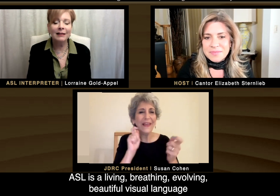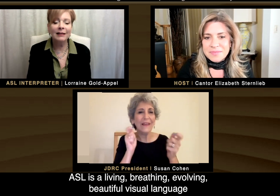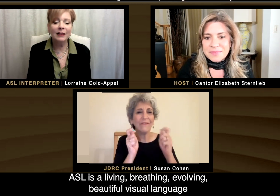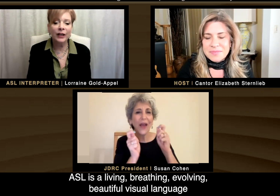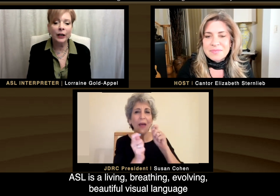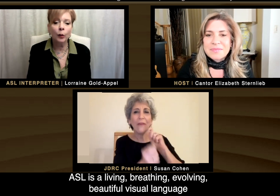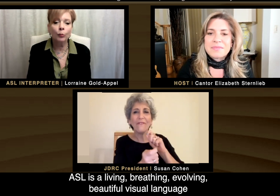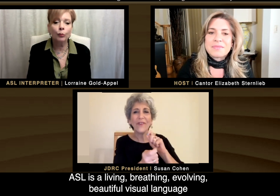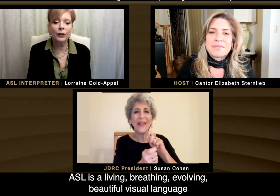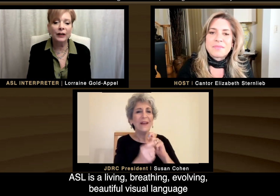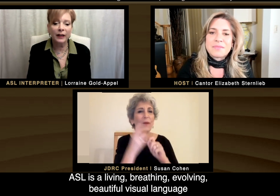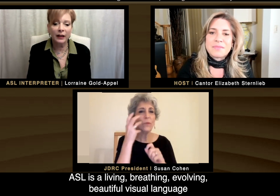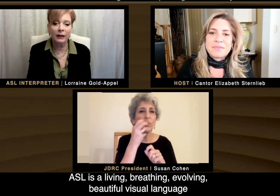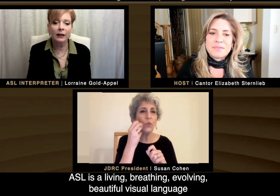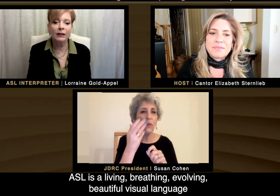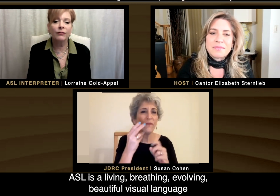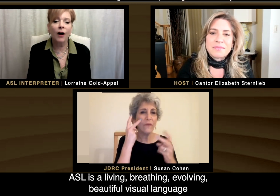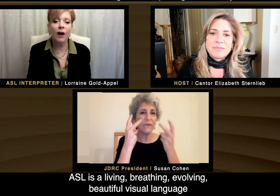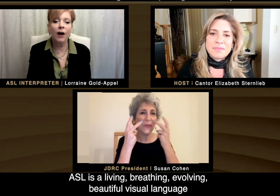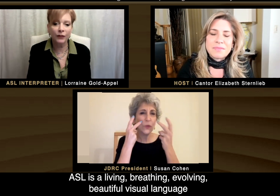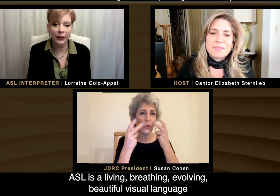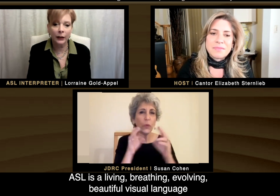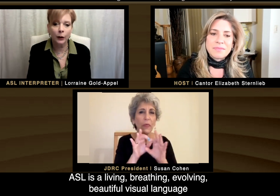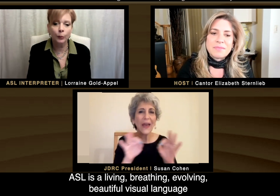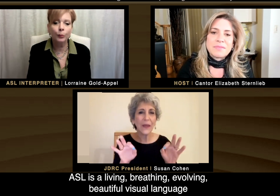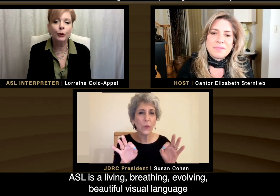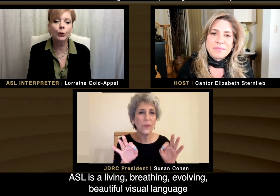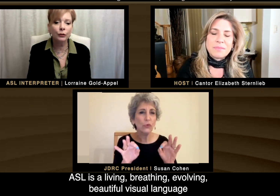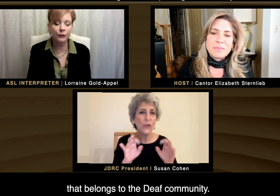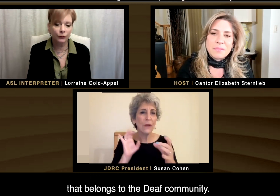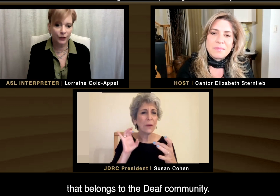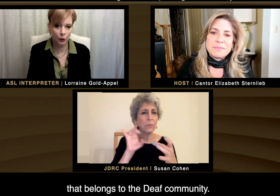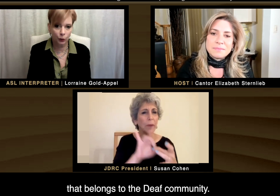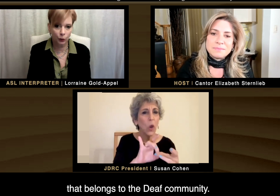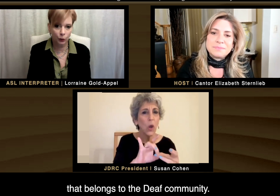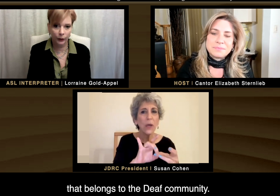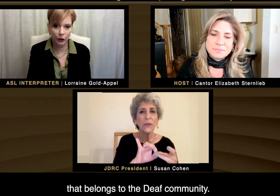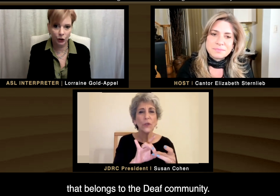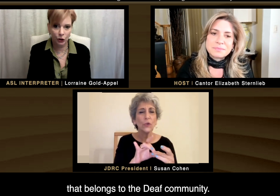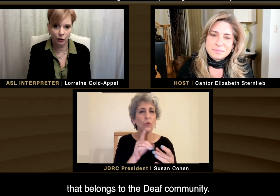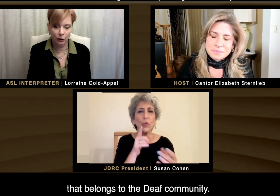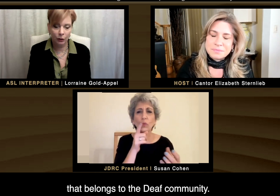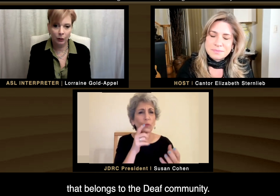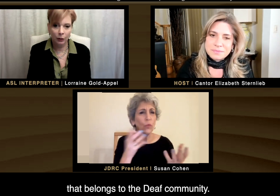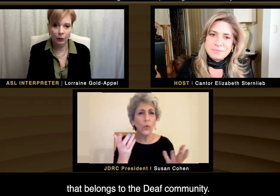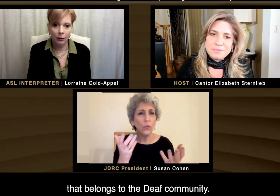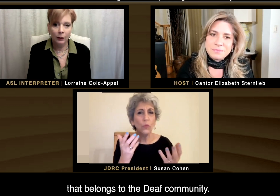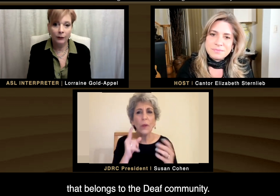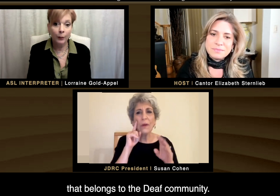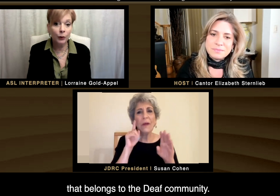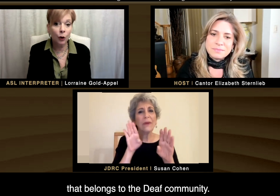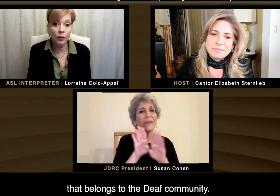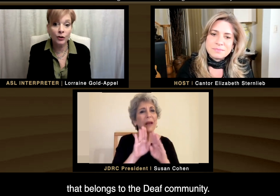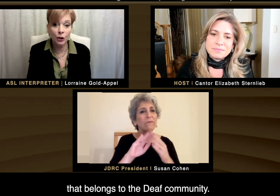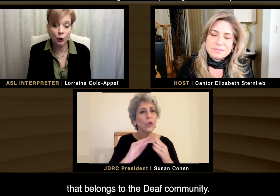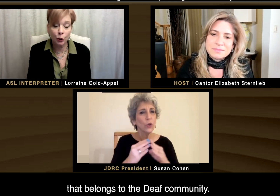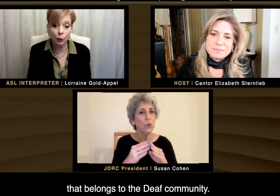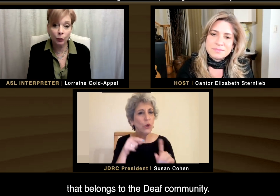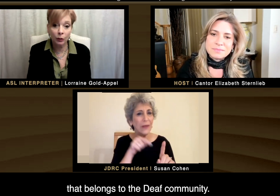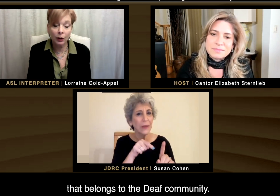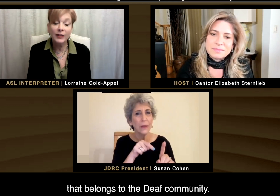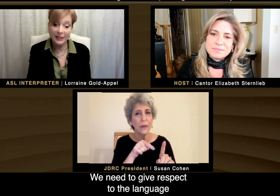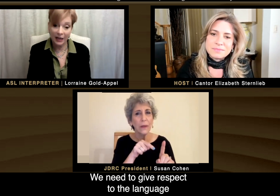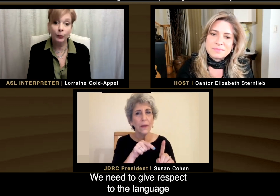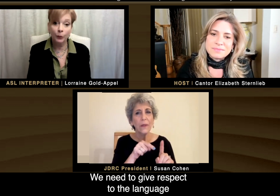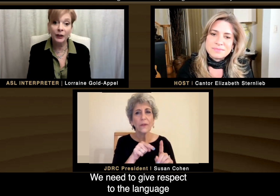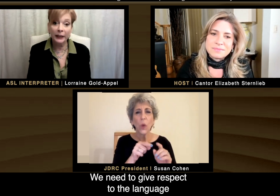ASL is a living, breathing, evolving, beautiful visual language that belongs